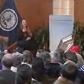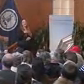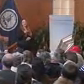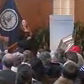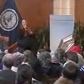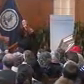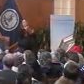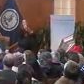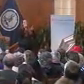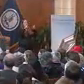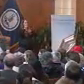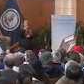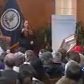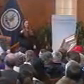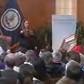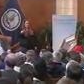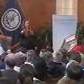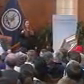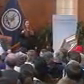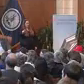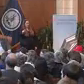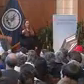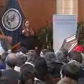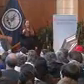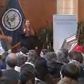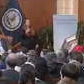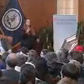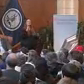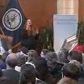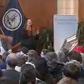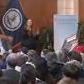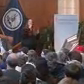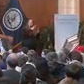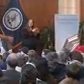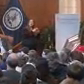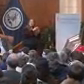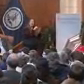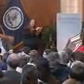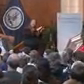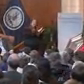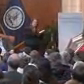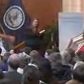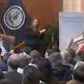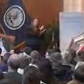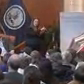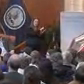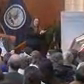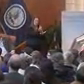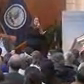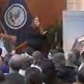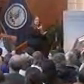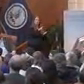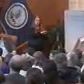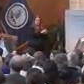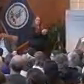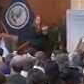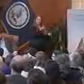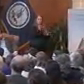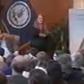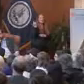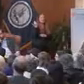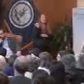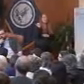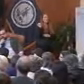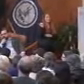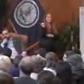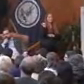I hope in your question you will have submitted your name, where you hail from, and your question on the papers provided. In order to